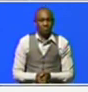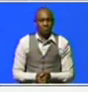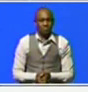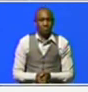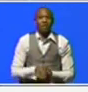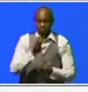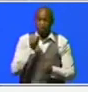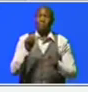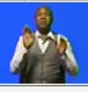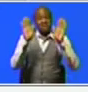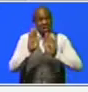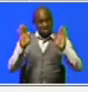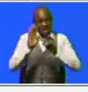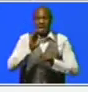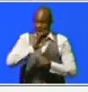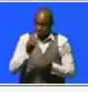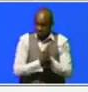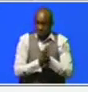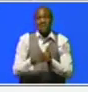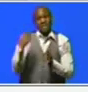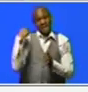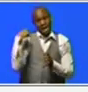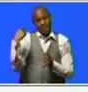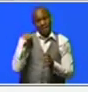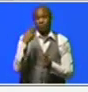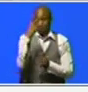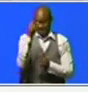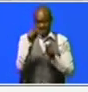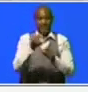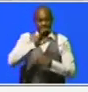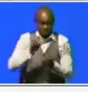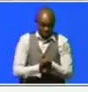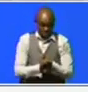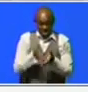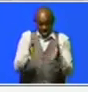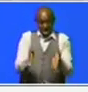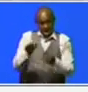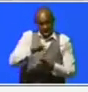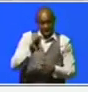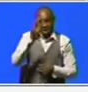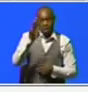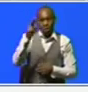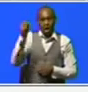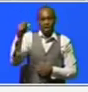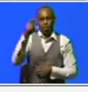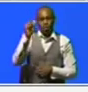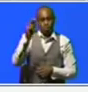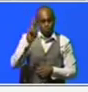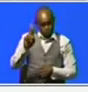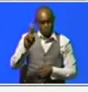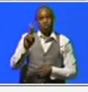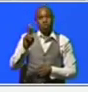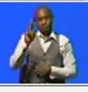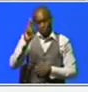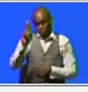Von Kirinyaga County, County Number 20 on the spotlight. We are at Wanguru Girls, which is the main tallying center or the